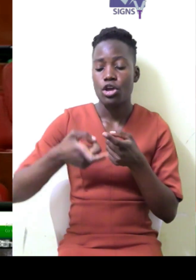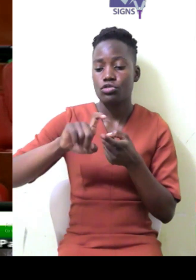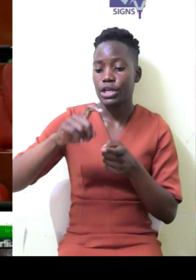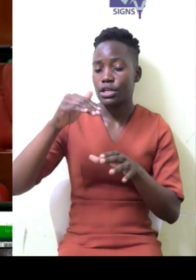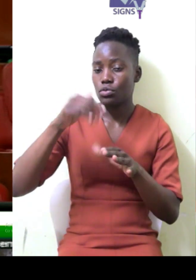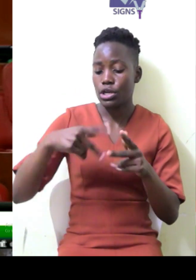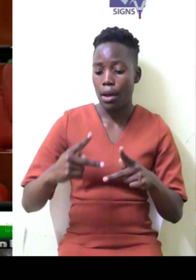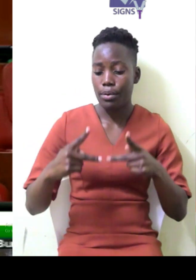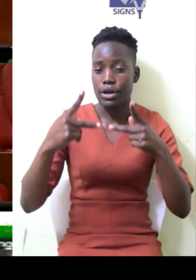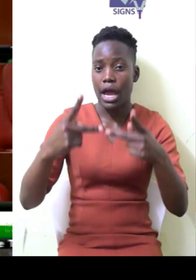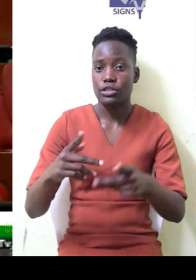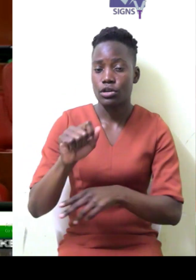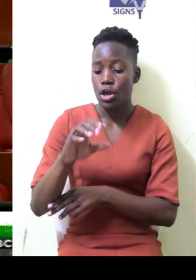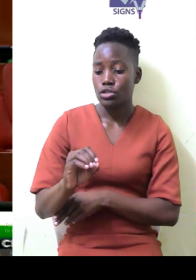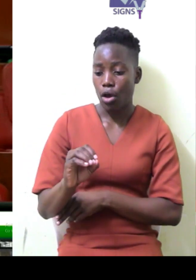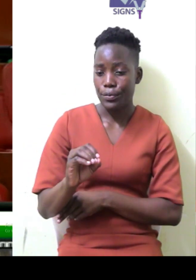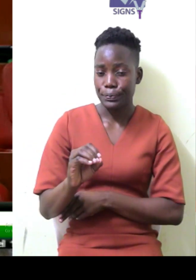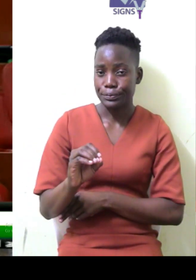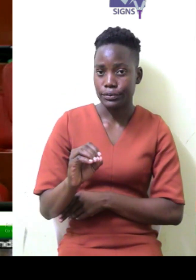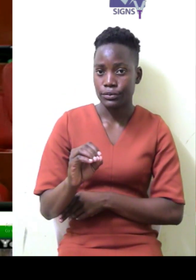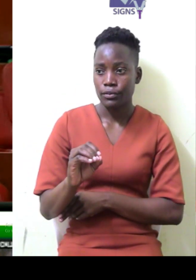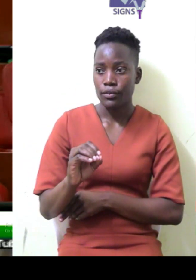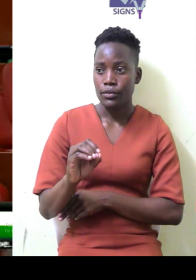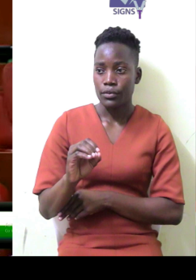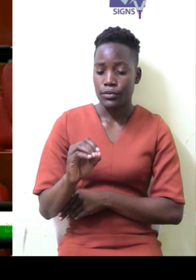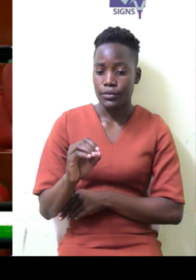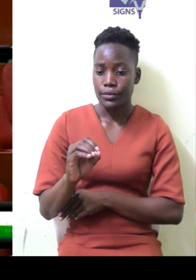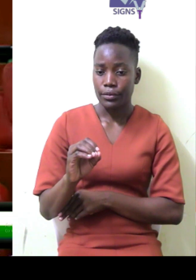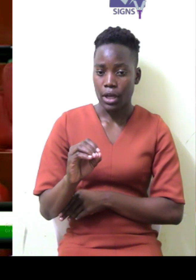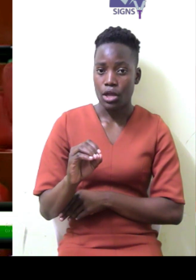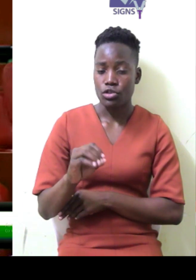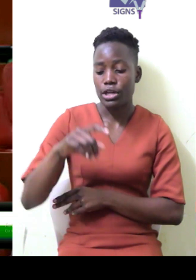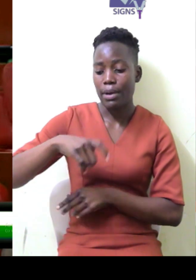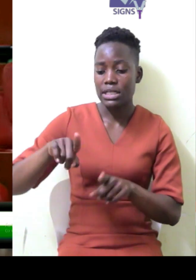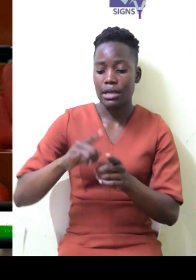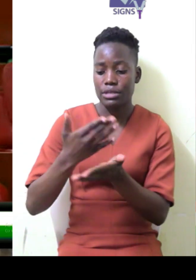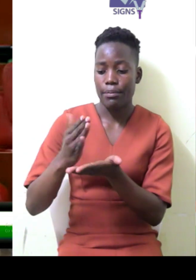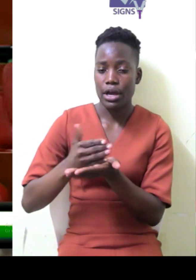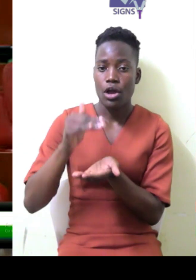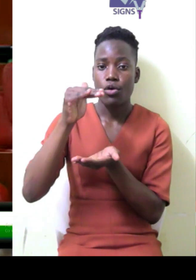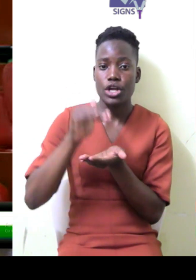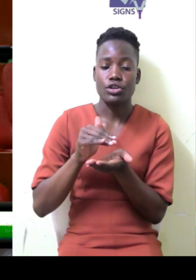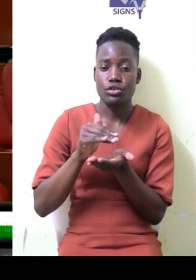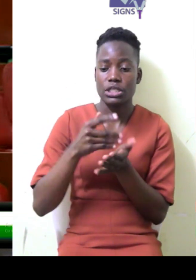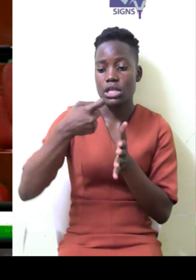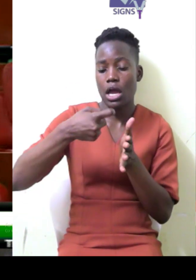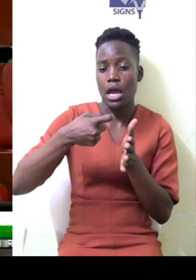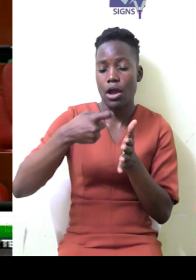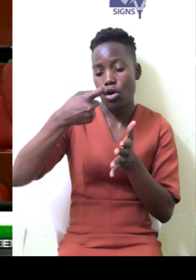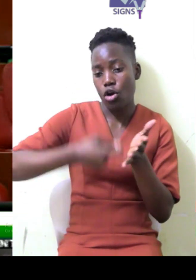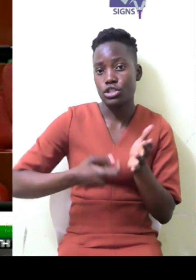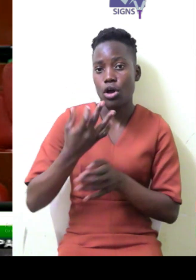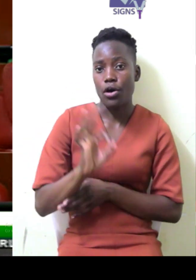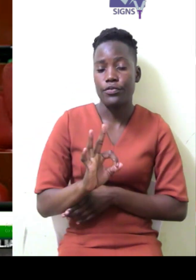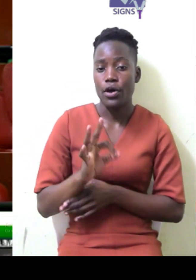production. And therefore, ultimately, the forces of demand and supply will help bring down the cost of goods and cost of living.